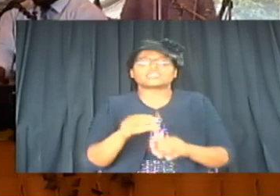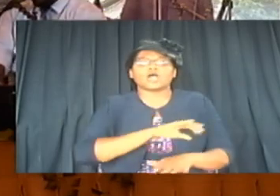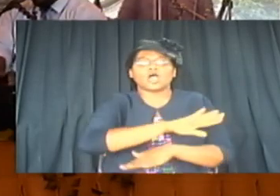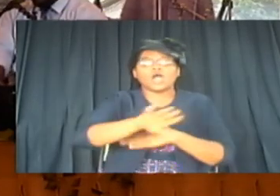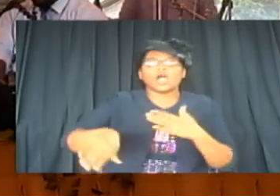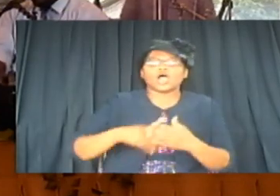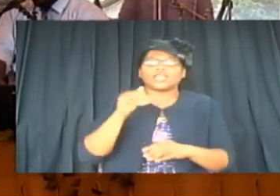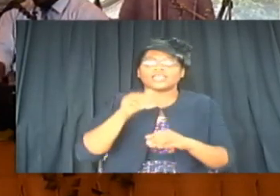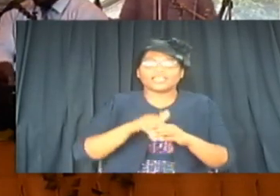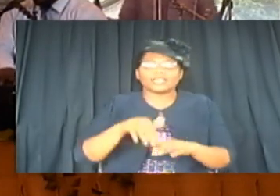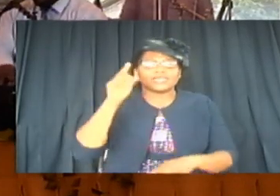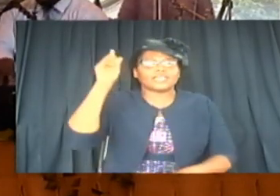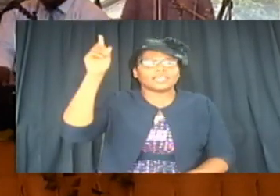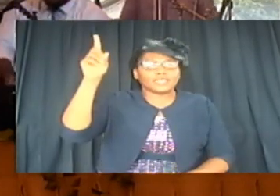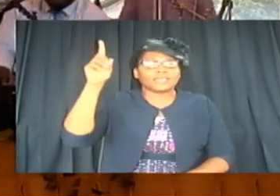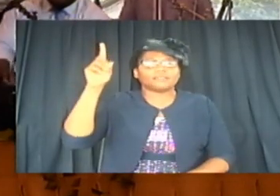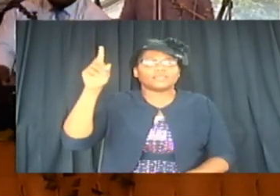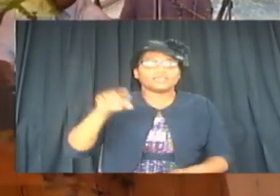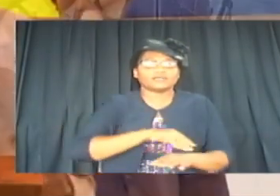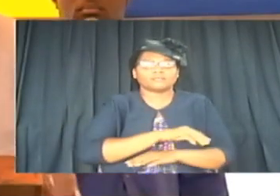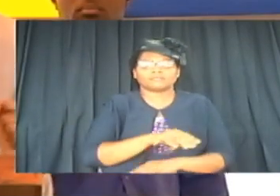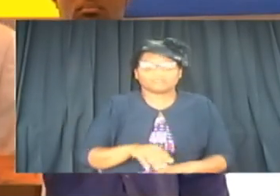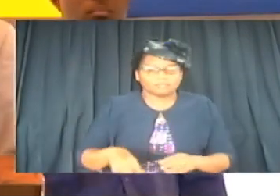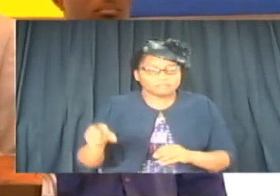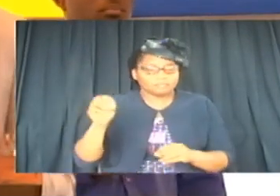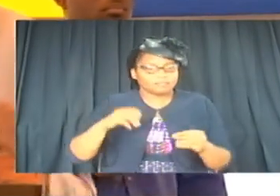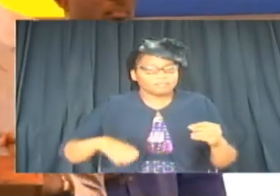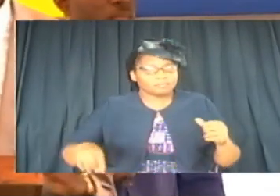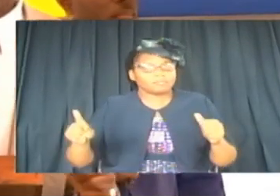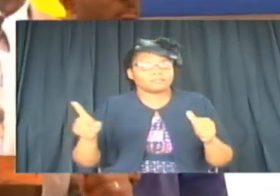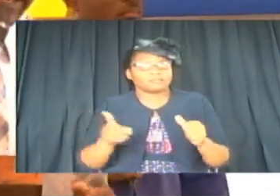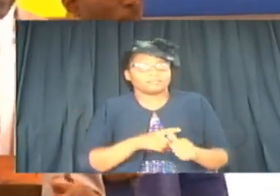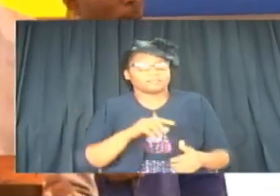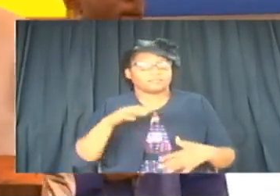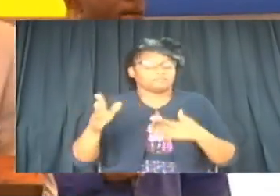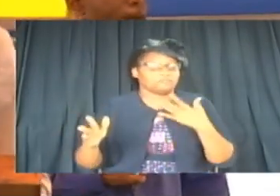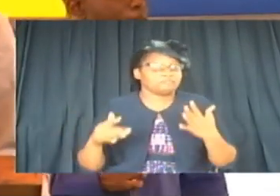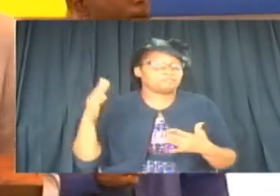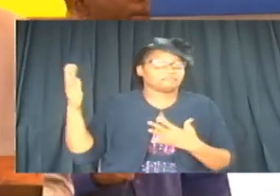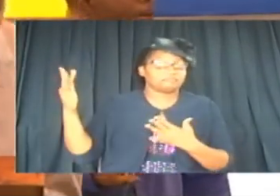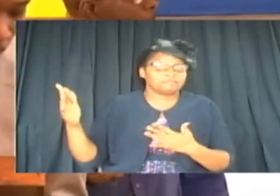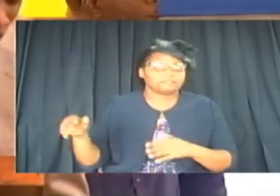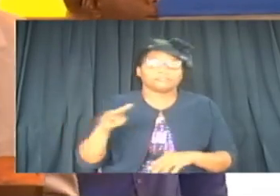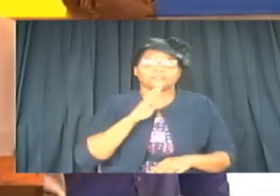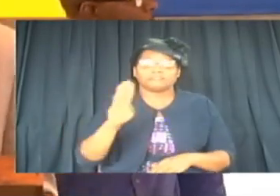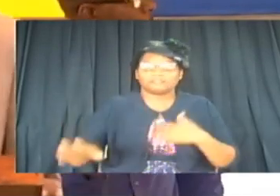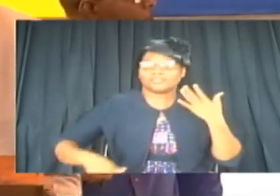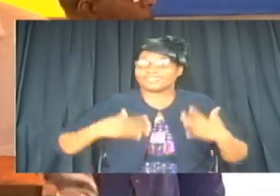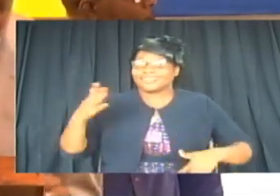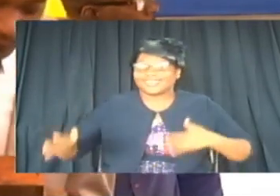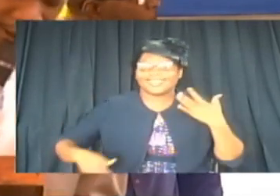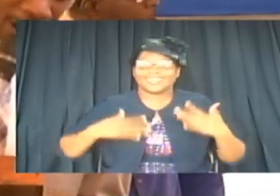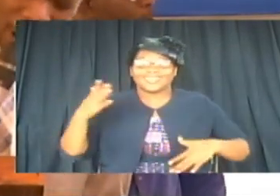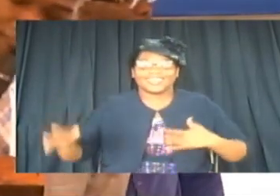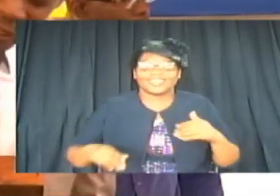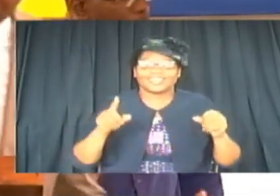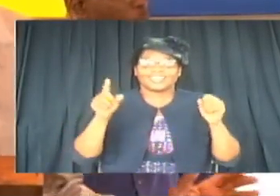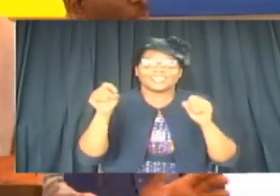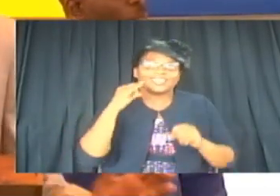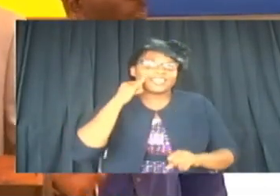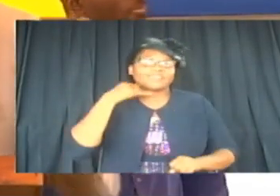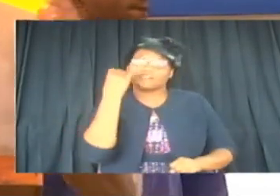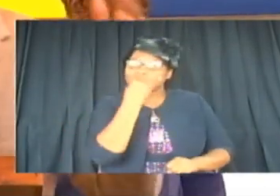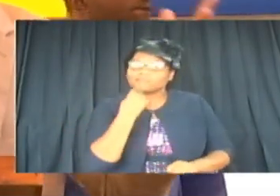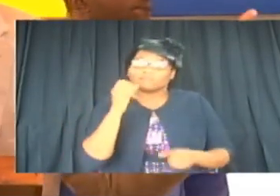Jesus, it's all in him. Oh God, for whom we've waited. Yes. He'll be the glad refrain of